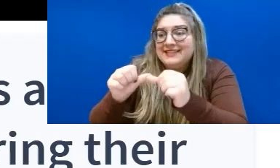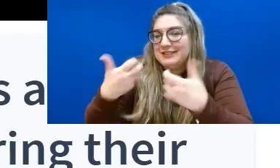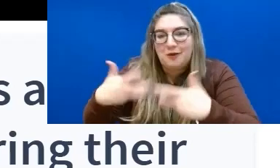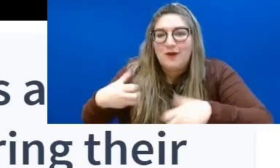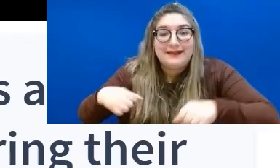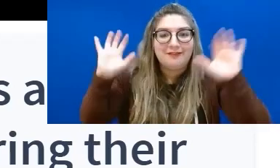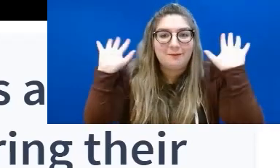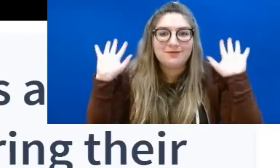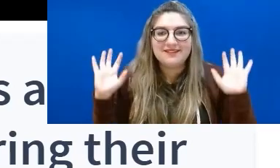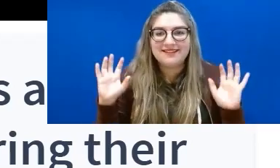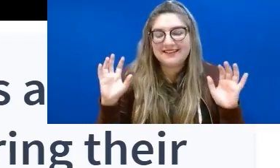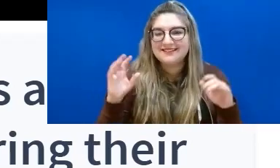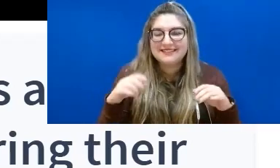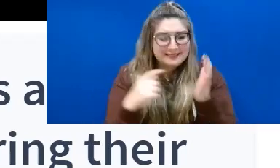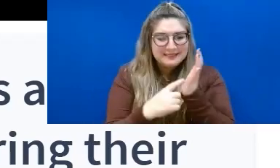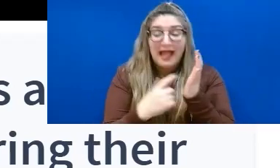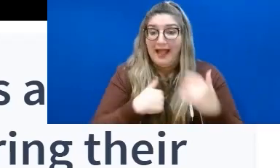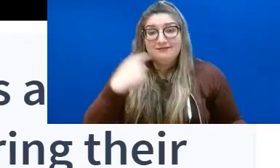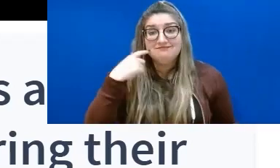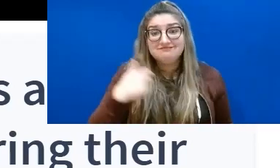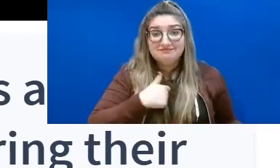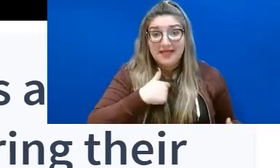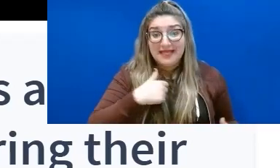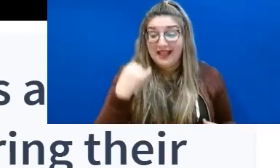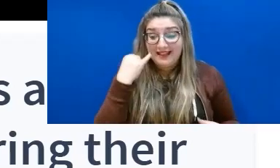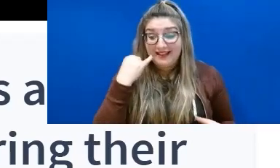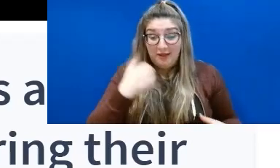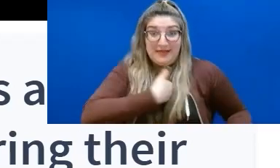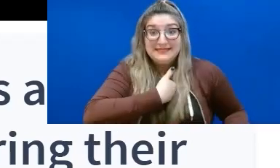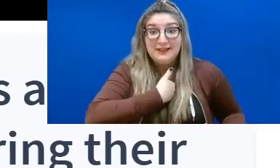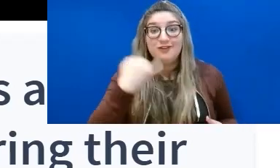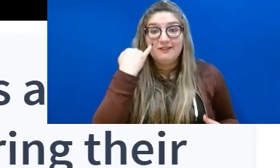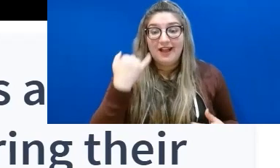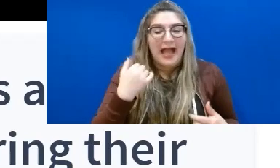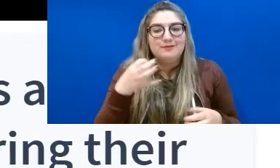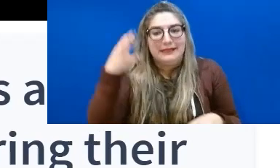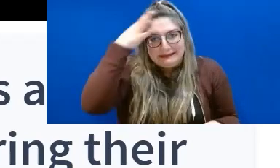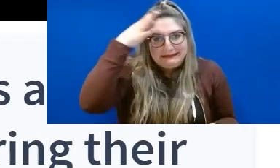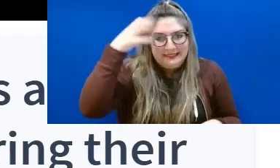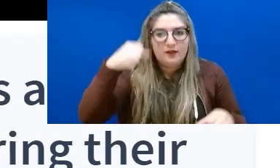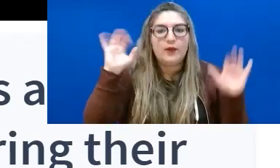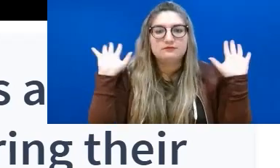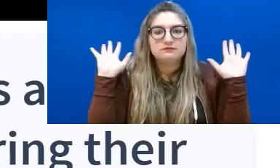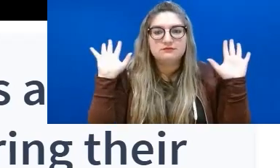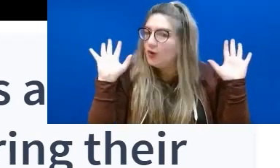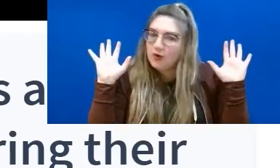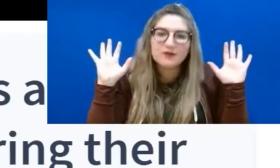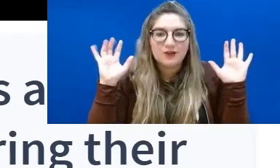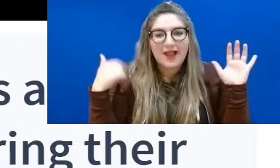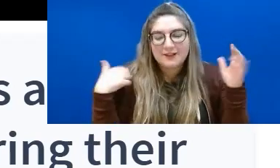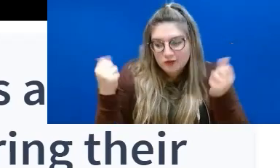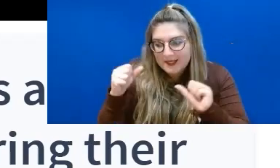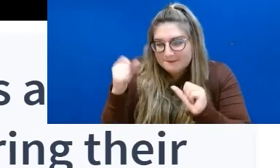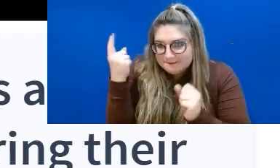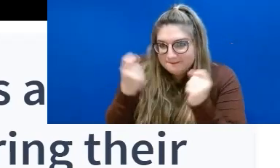Because I know with me personally, I'm one incident away from saying like, you know, I'm done. I'm done. And we try to remove all of that from our